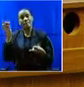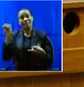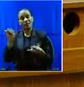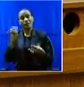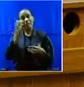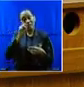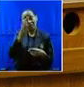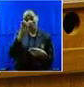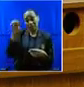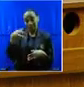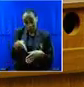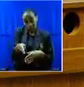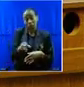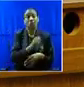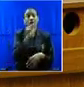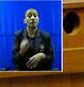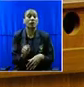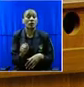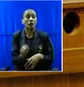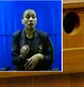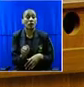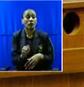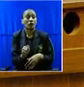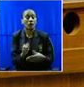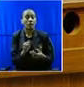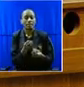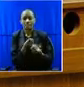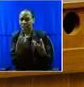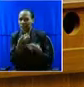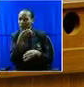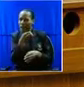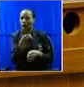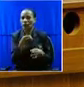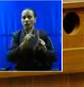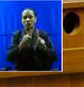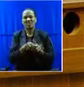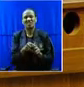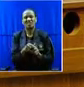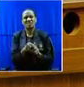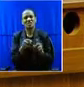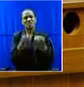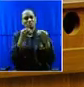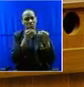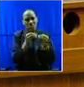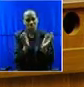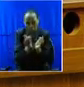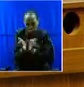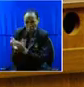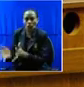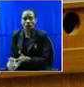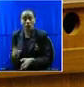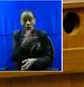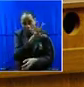with the largest number in the informal and micro sectors. They offer the greatest